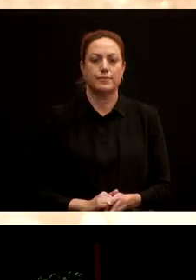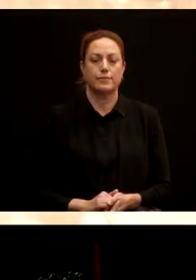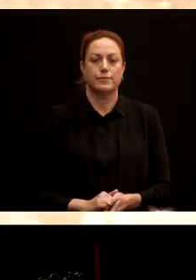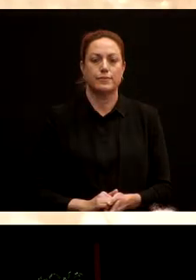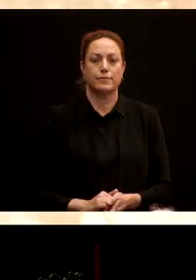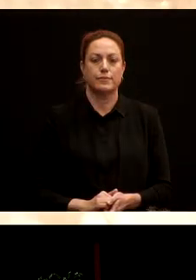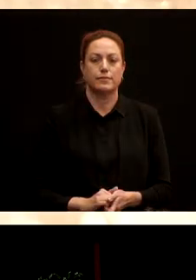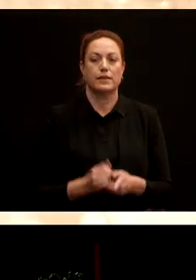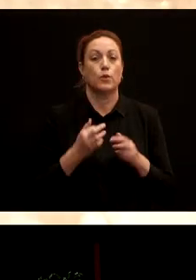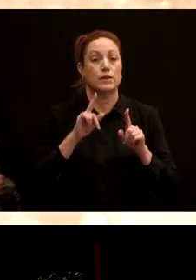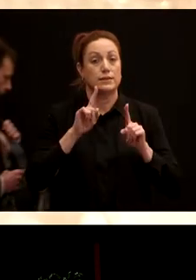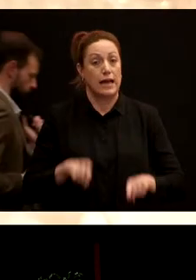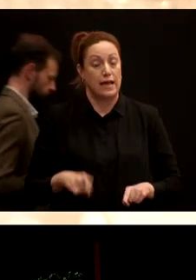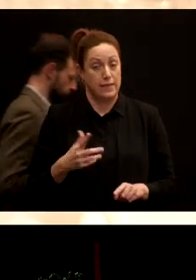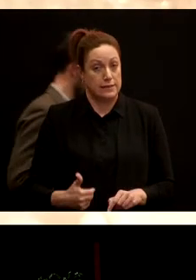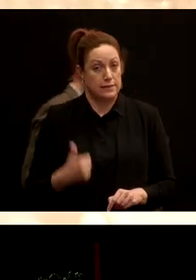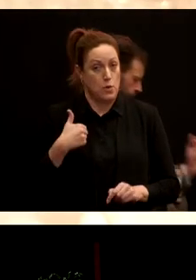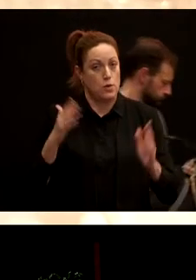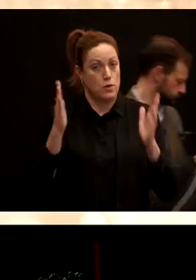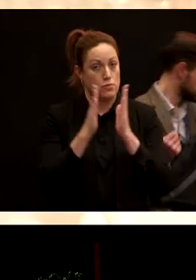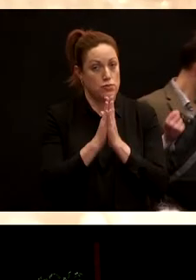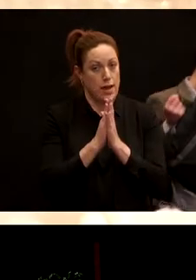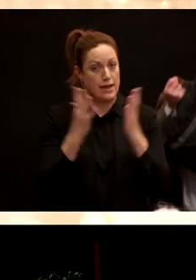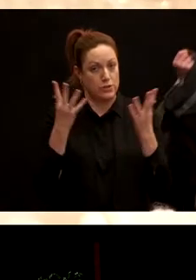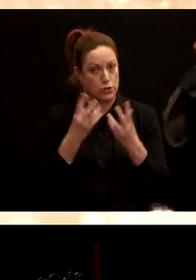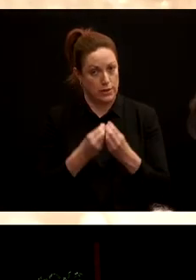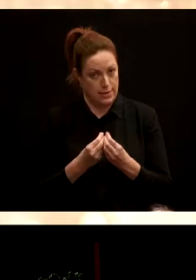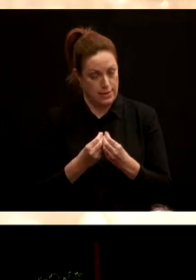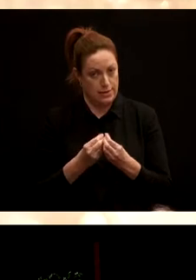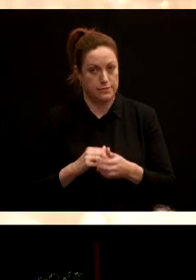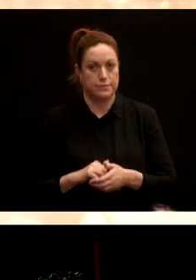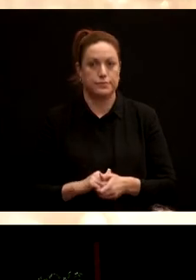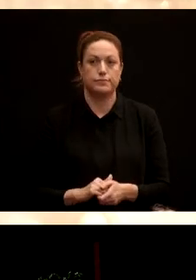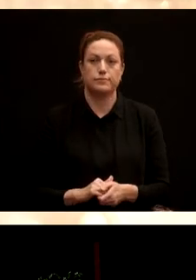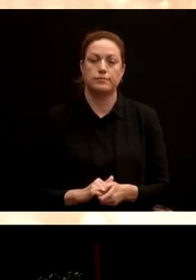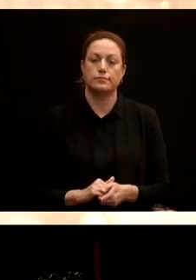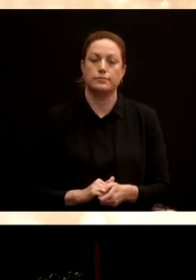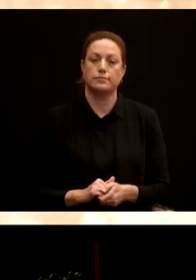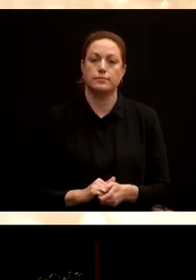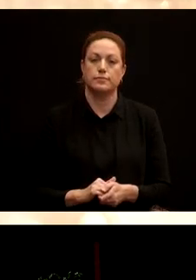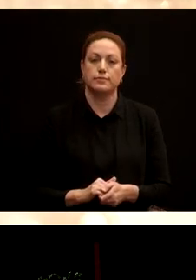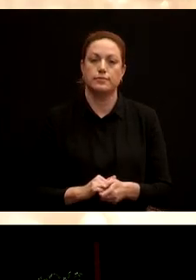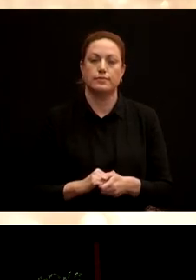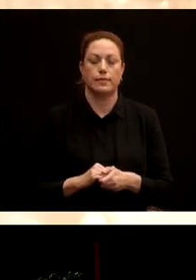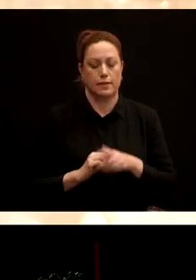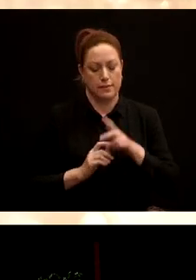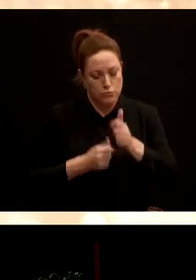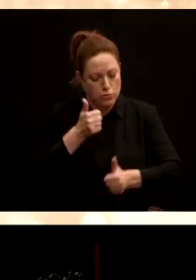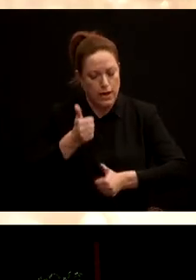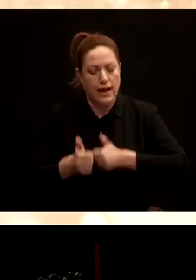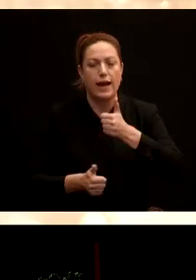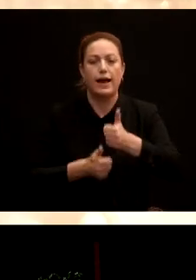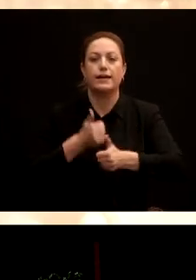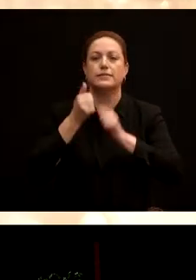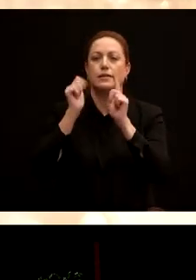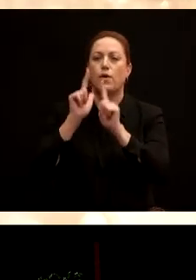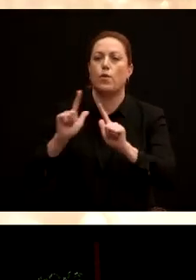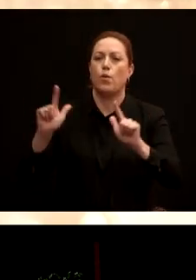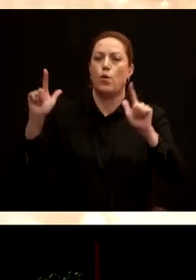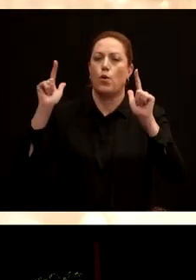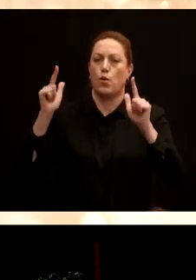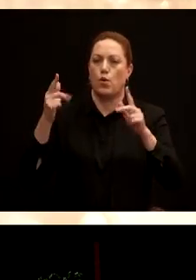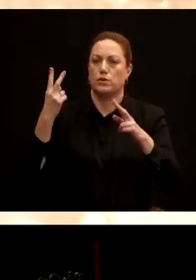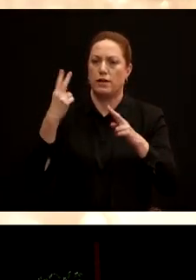And so to start this morning, let's pray together our canticle verse. Be praised, my Lord, for our